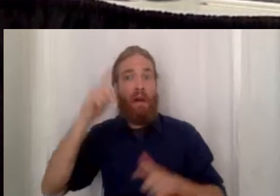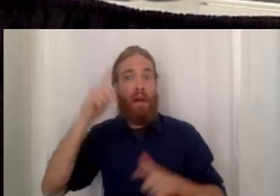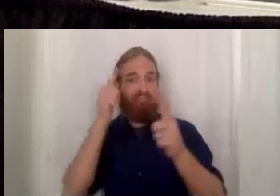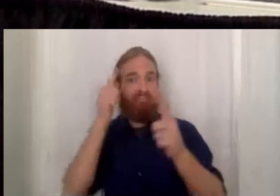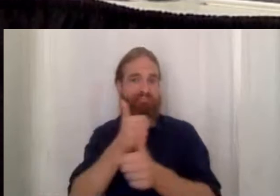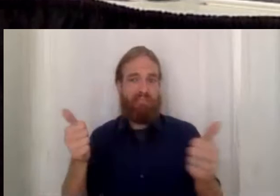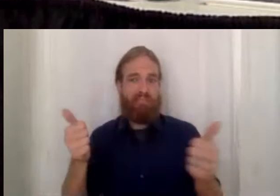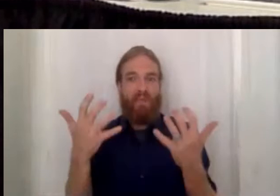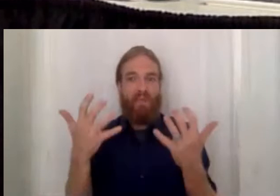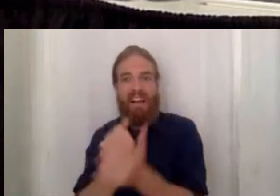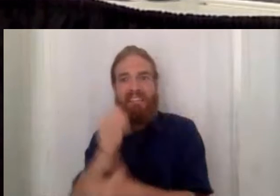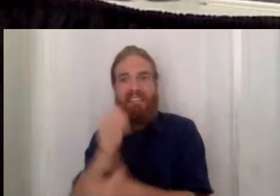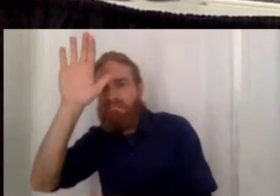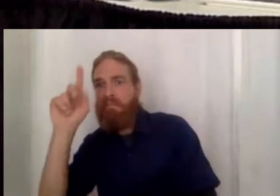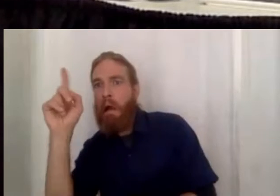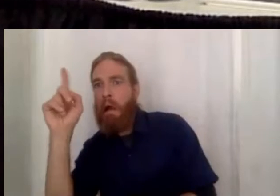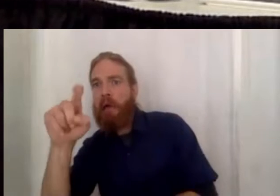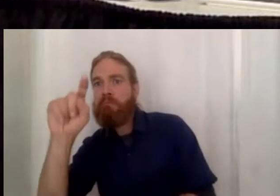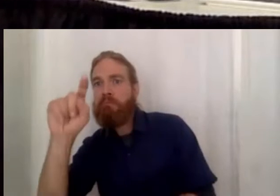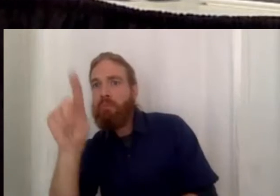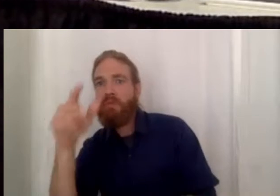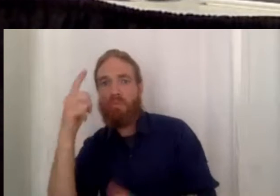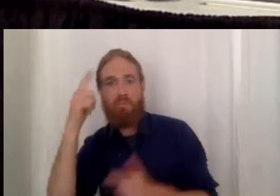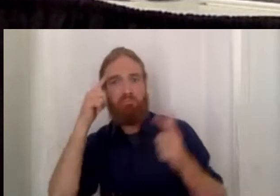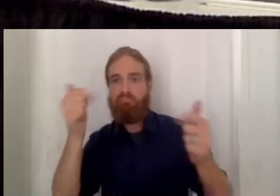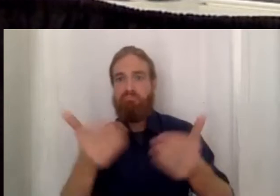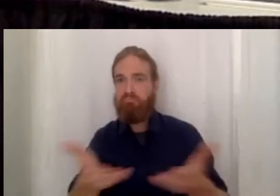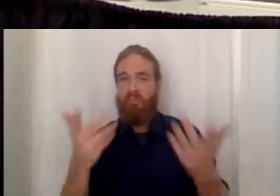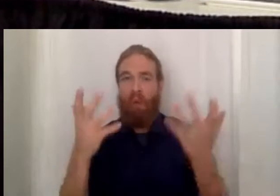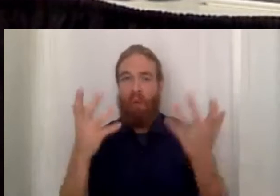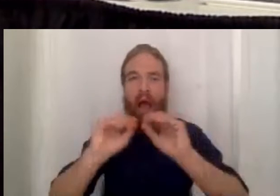any clarification. Thank you.